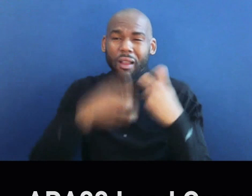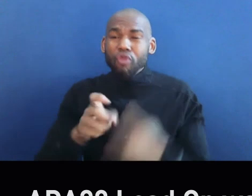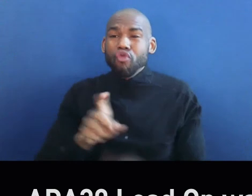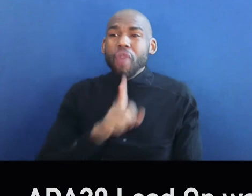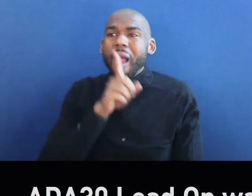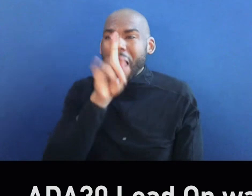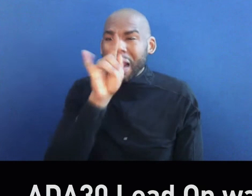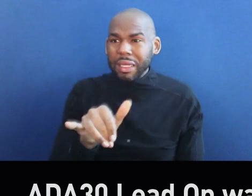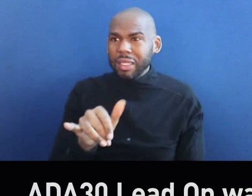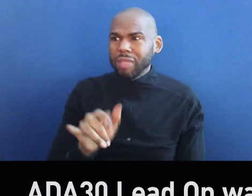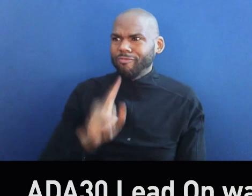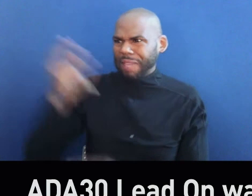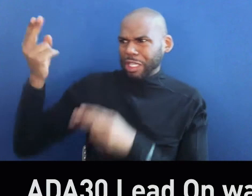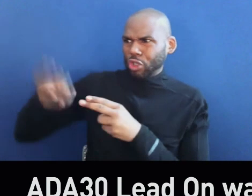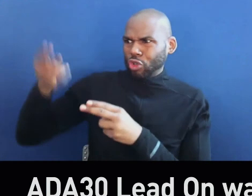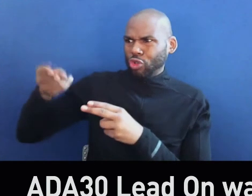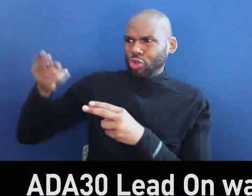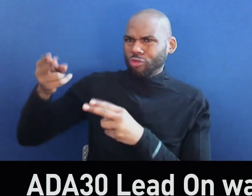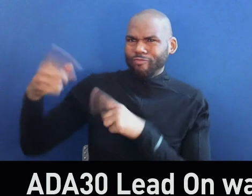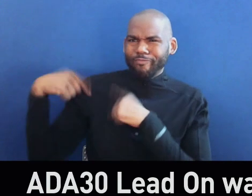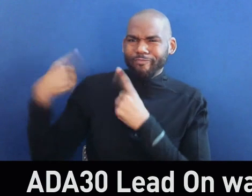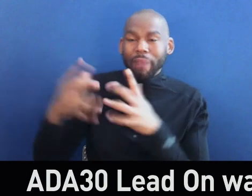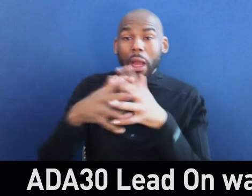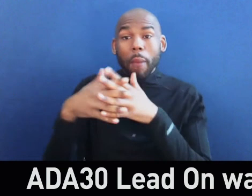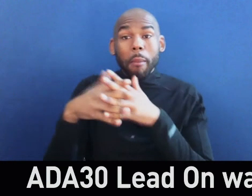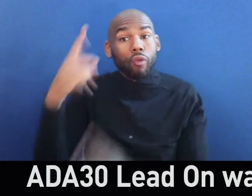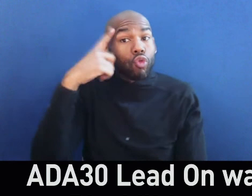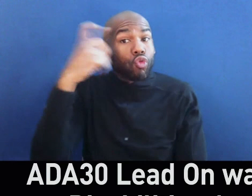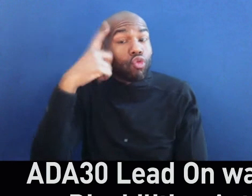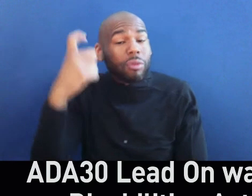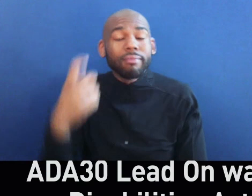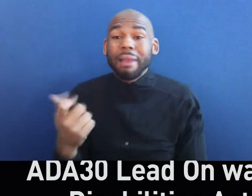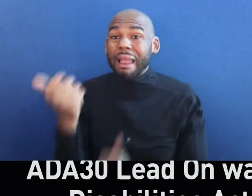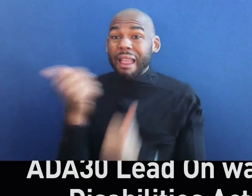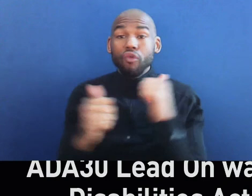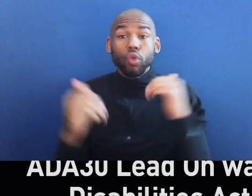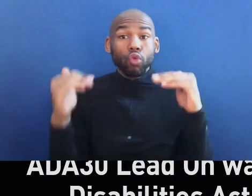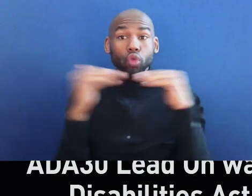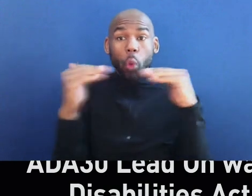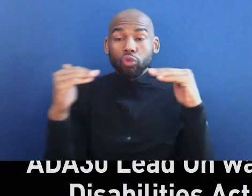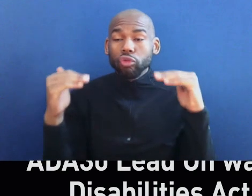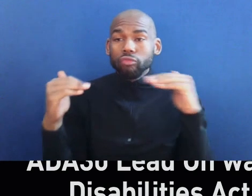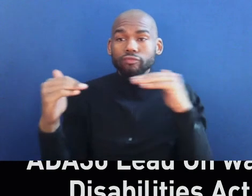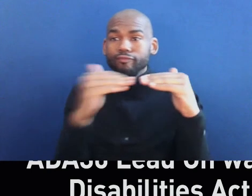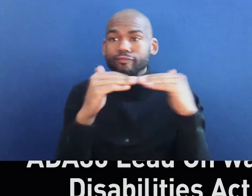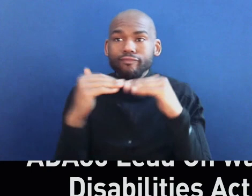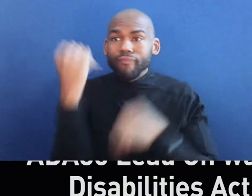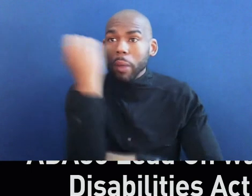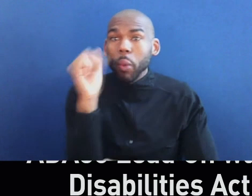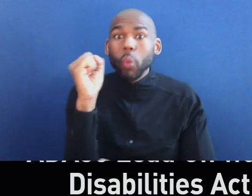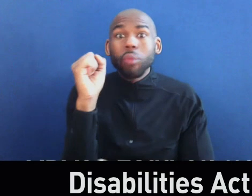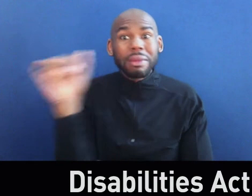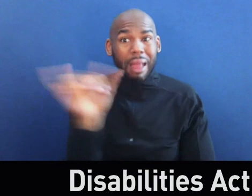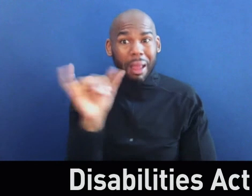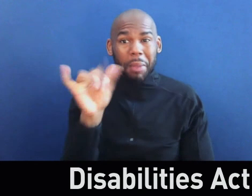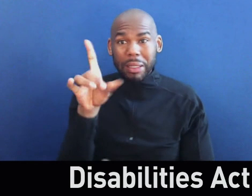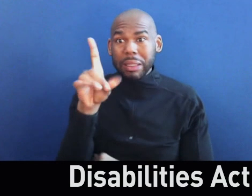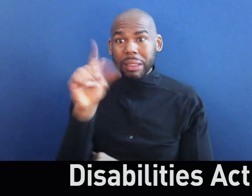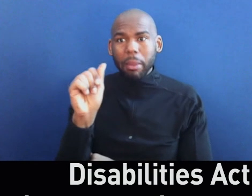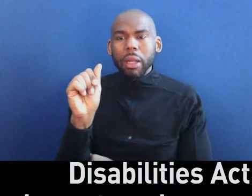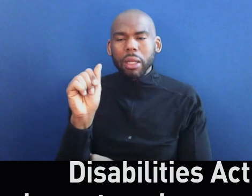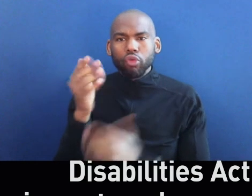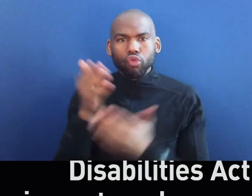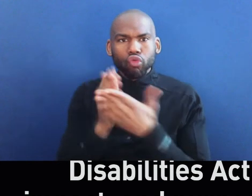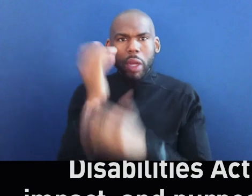American dream. As in every social justice movement in this nation, the disability rights movement was born out of the unfulfilled parts of